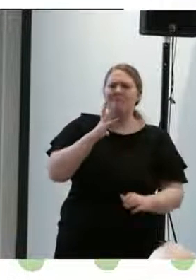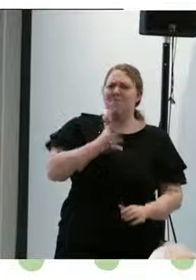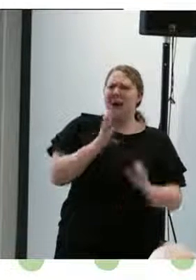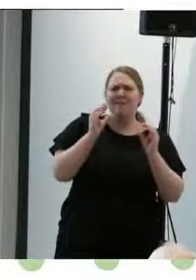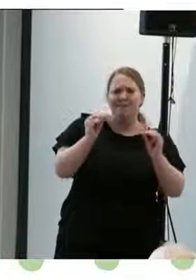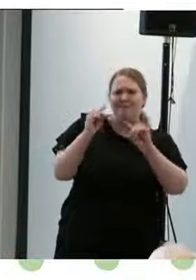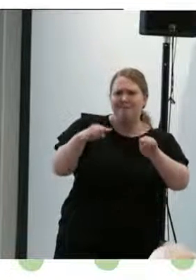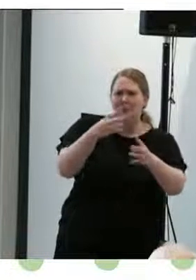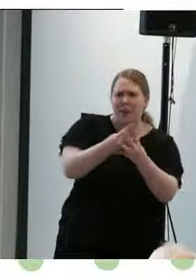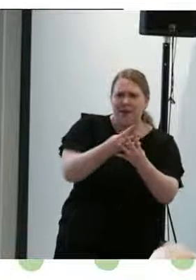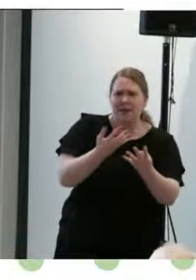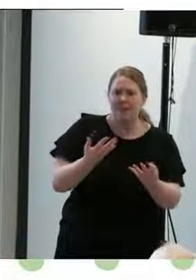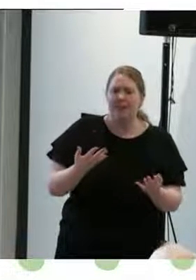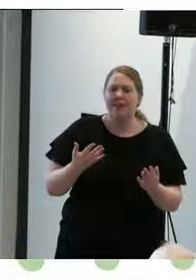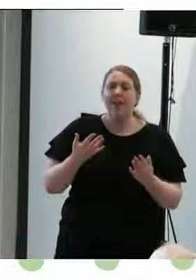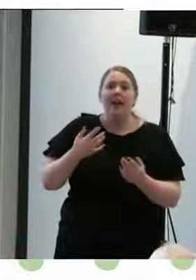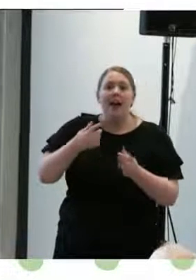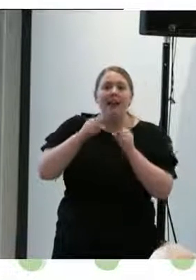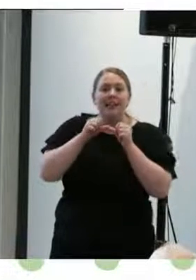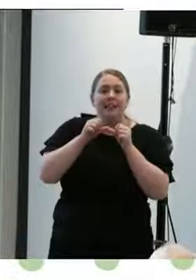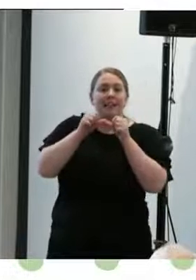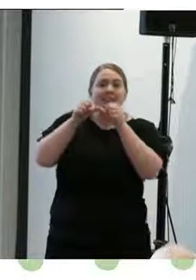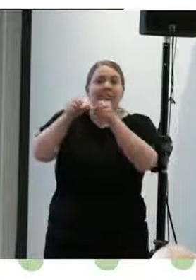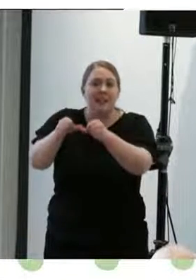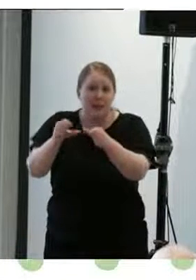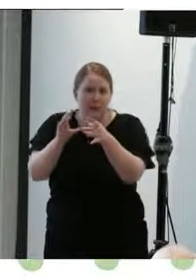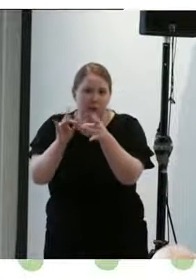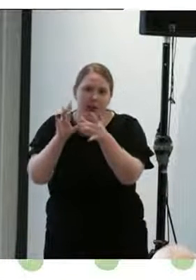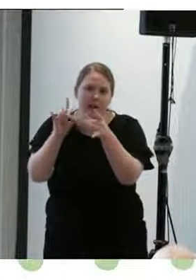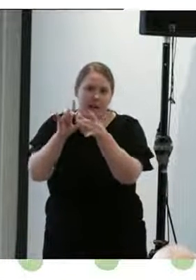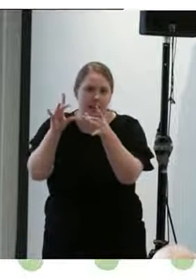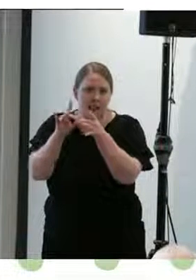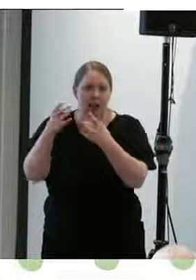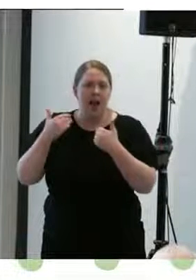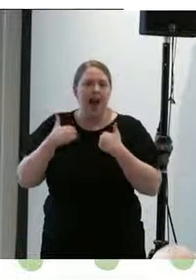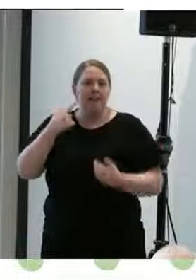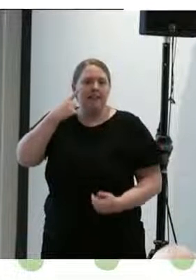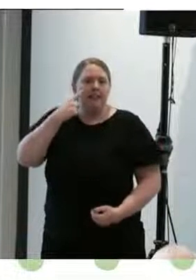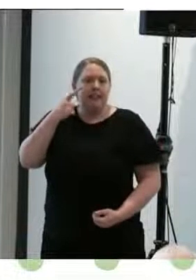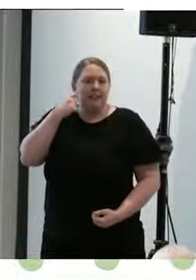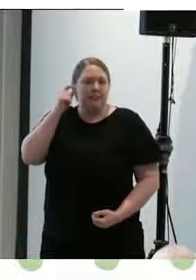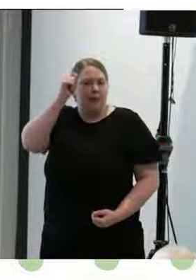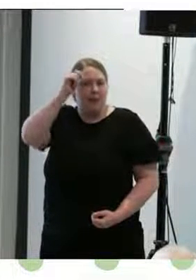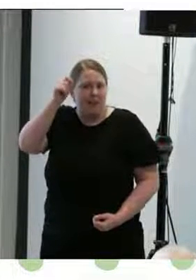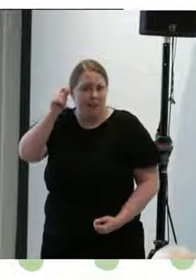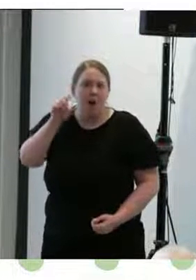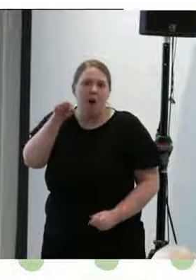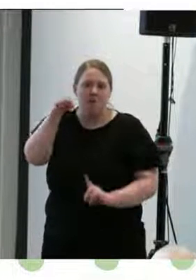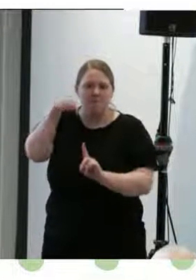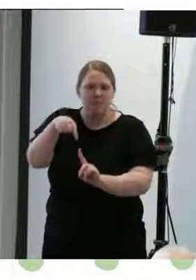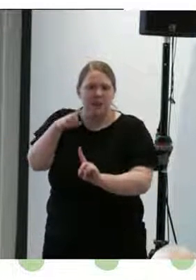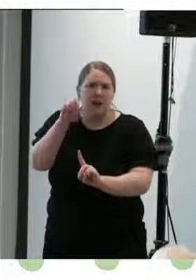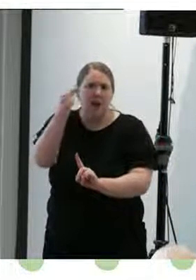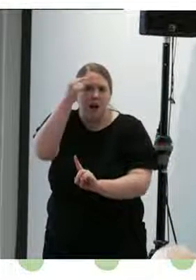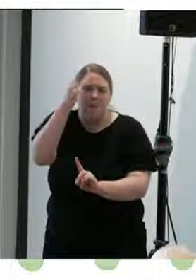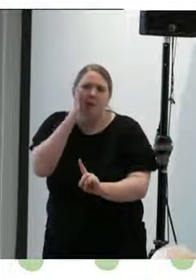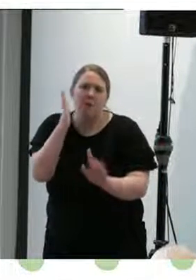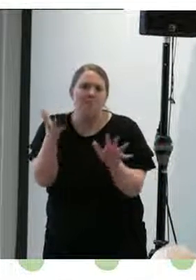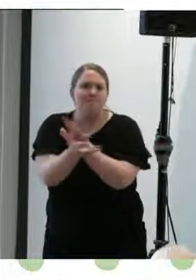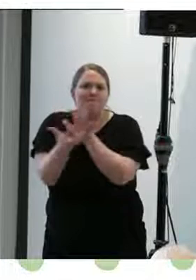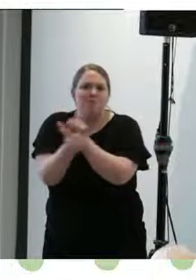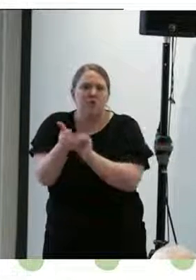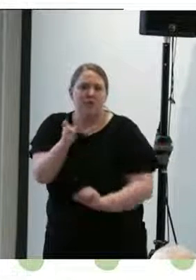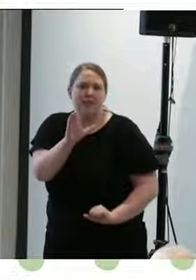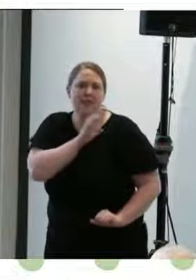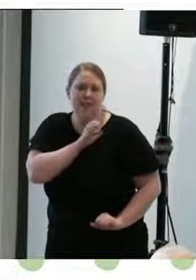goes even further and summons up these conspiracies of a government determined to decimate its own citizens. And he says,